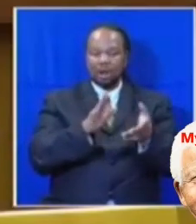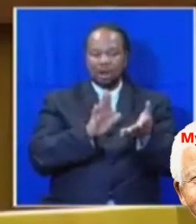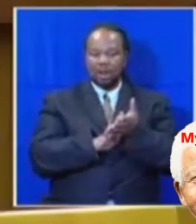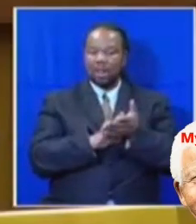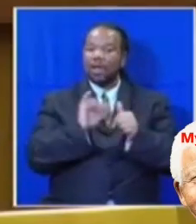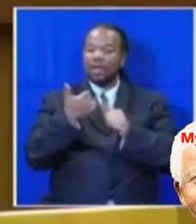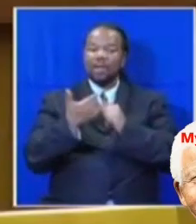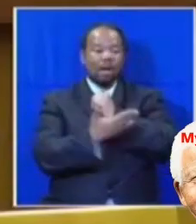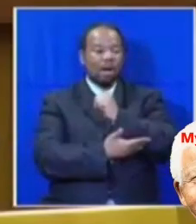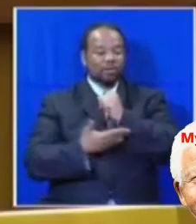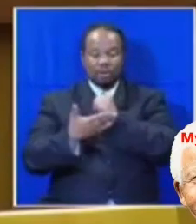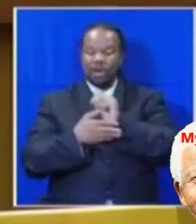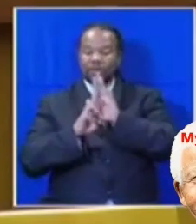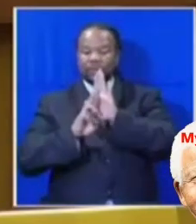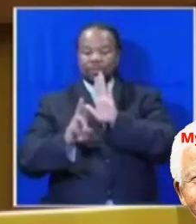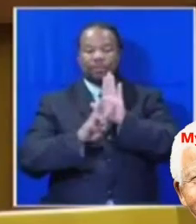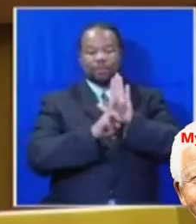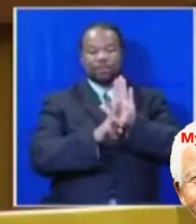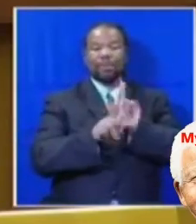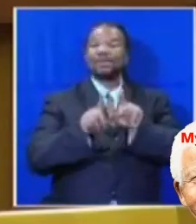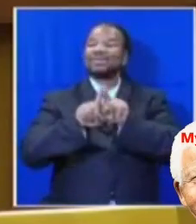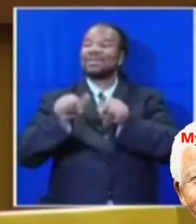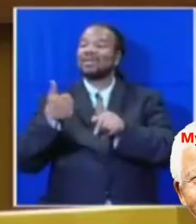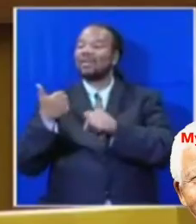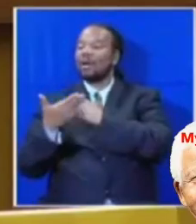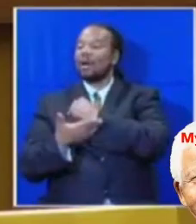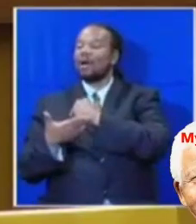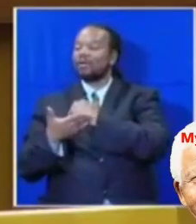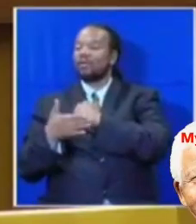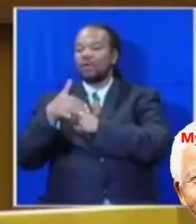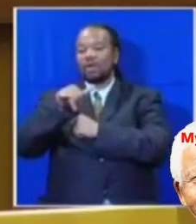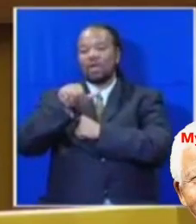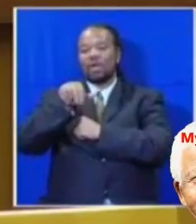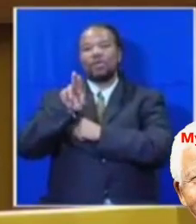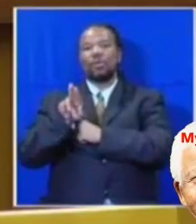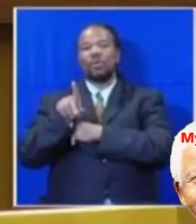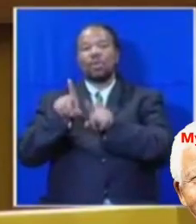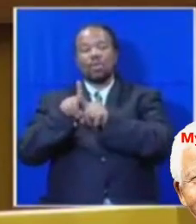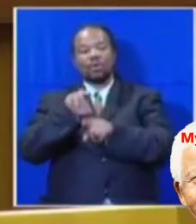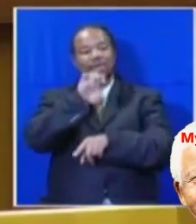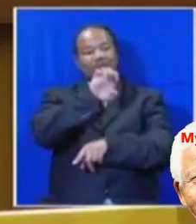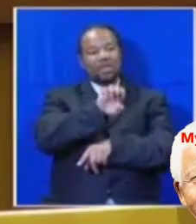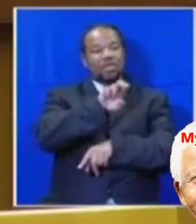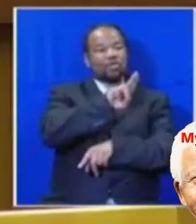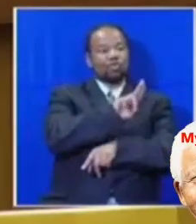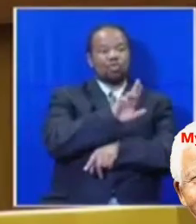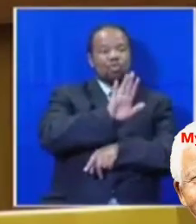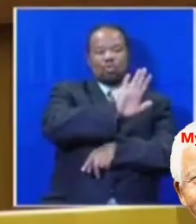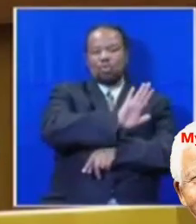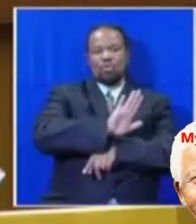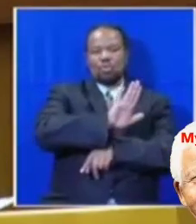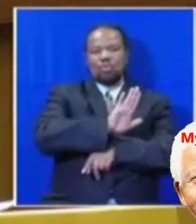South Africa has with the AU member states. Not EU member states, AU member